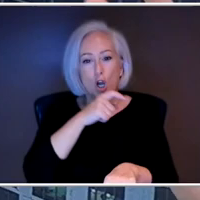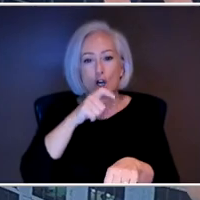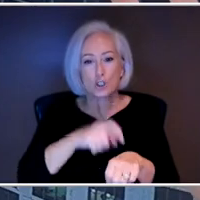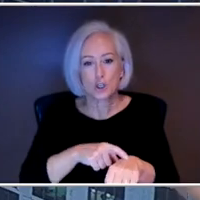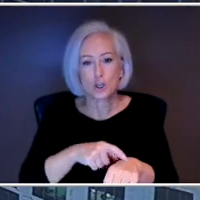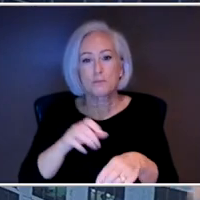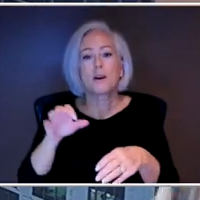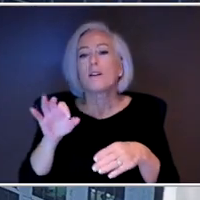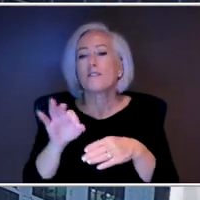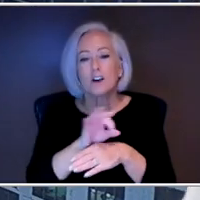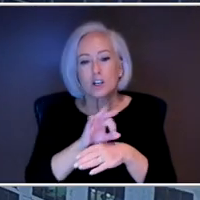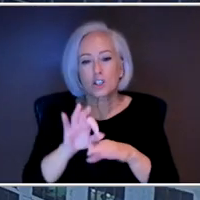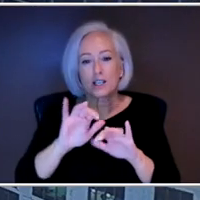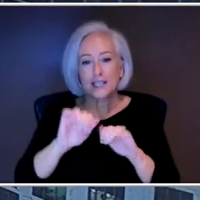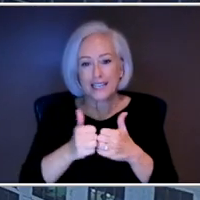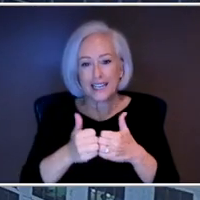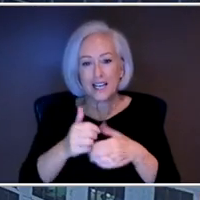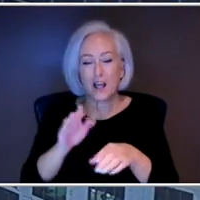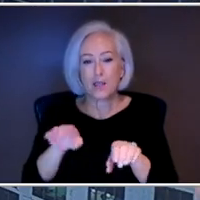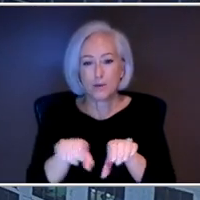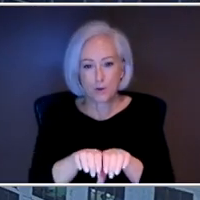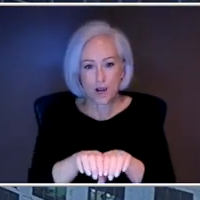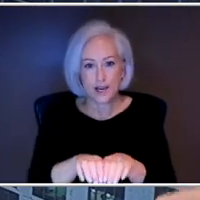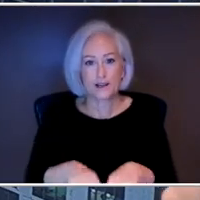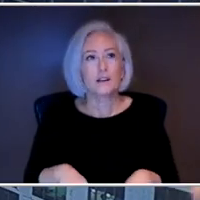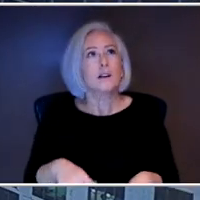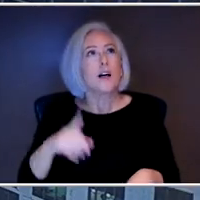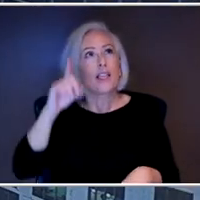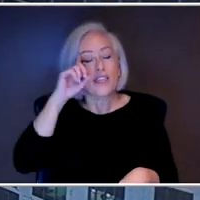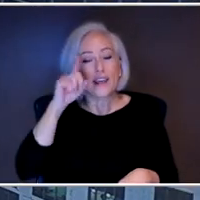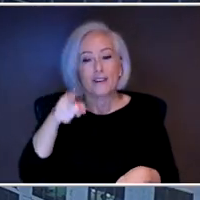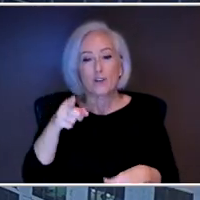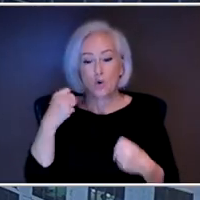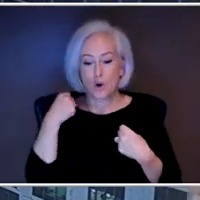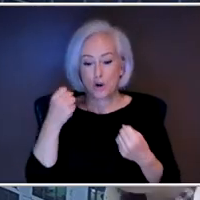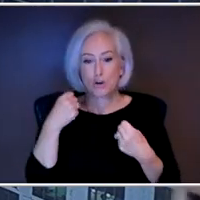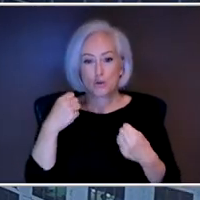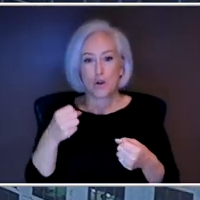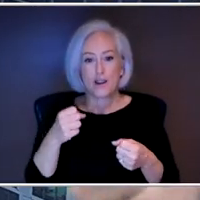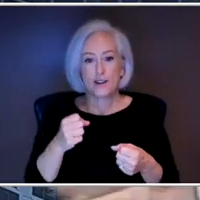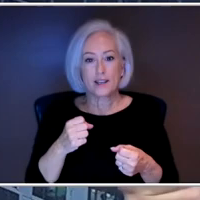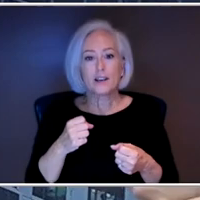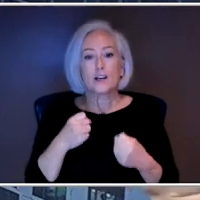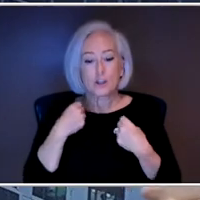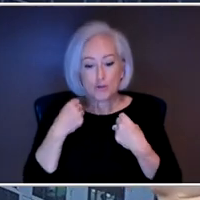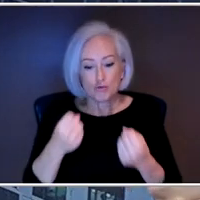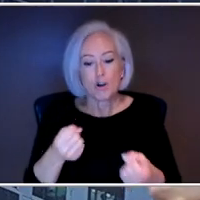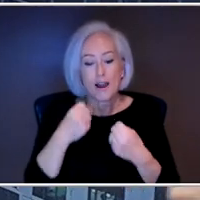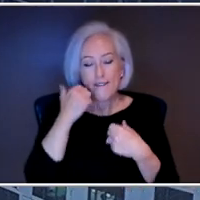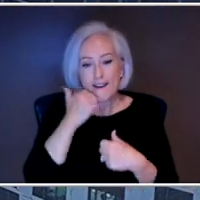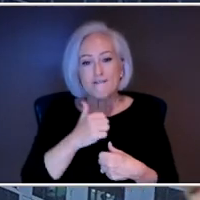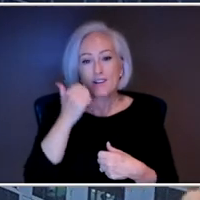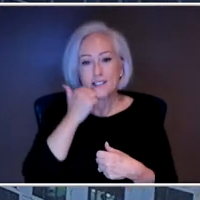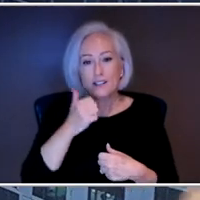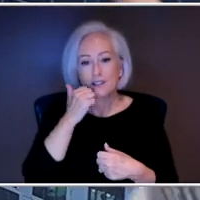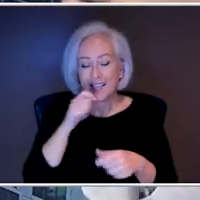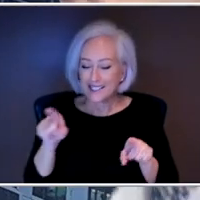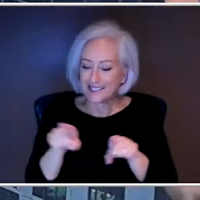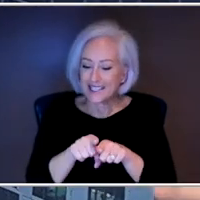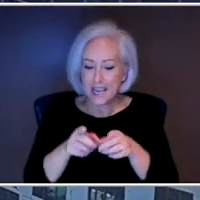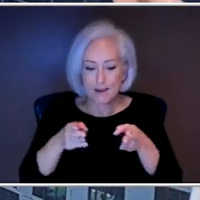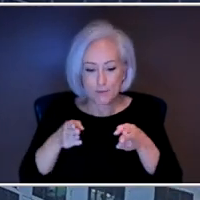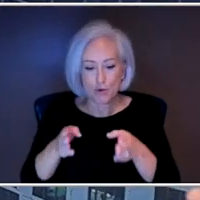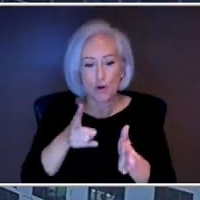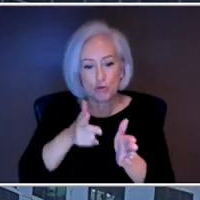I describe it as ruts, right? If you drove down a dirt road every day, you would eventually create ruts in that road. And it would be much harder for you to drive on other parts of that road. So that's all depression is,